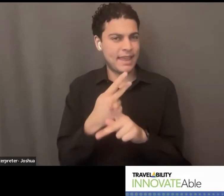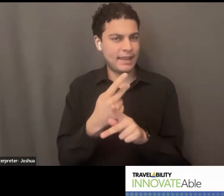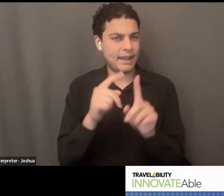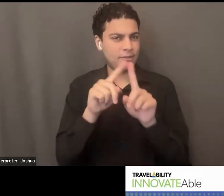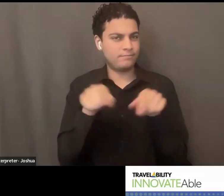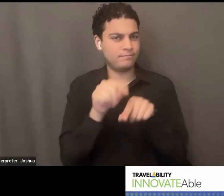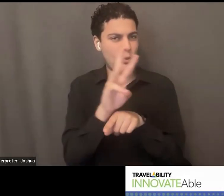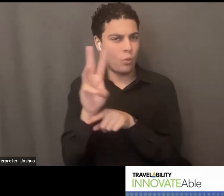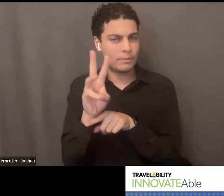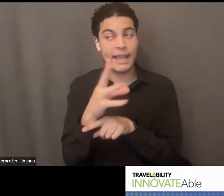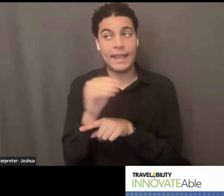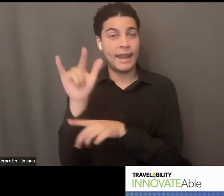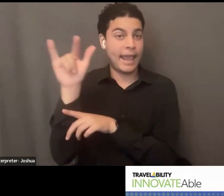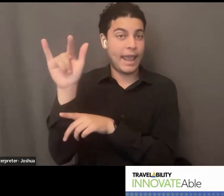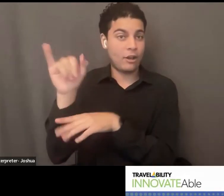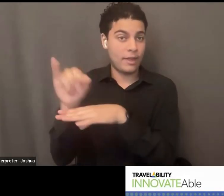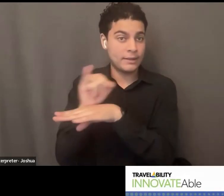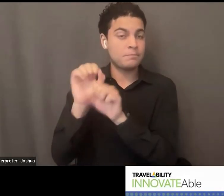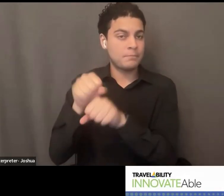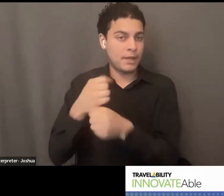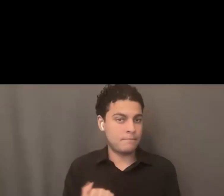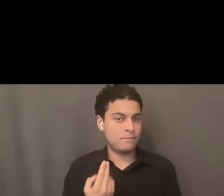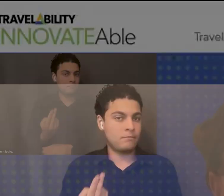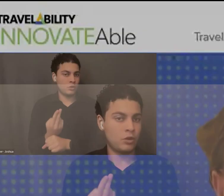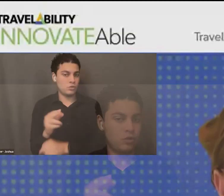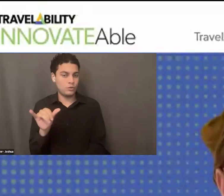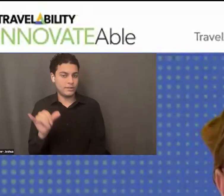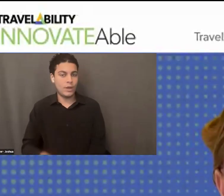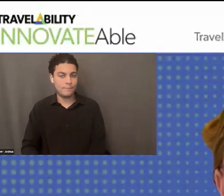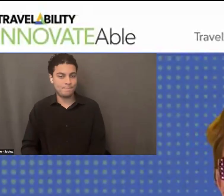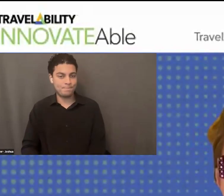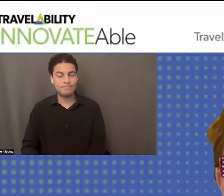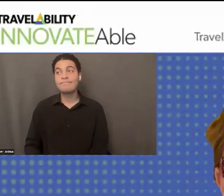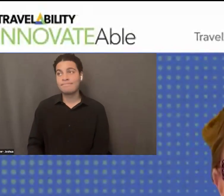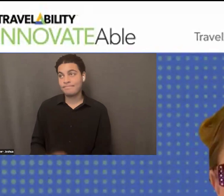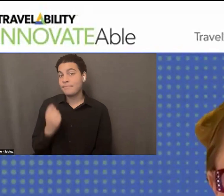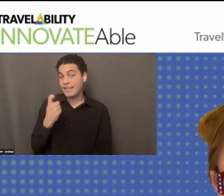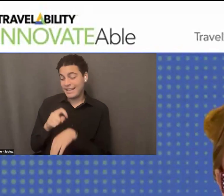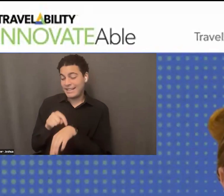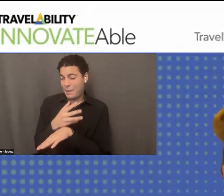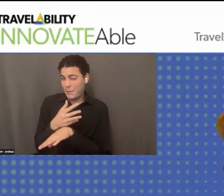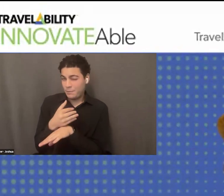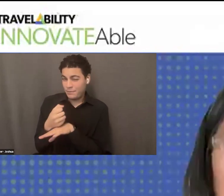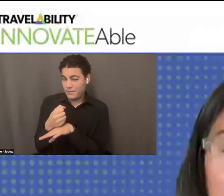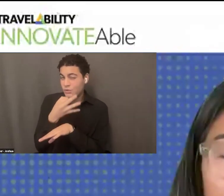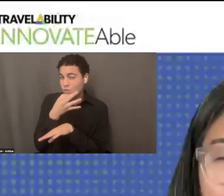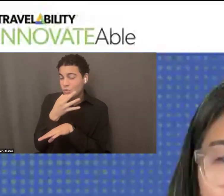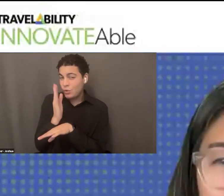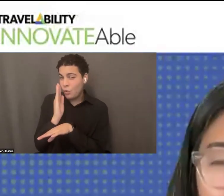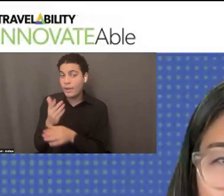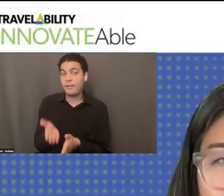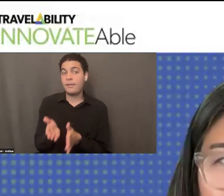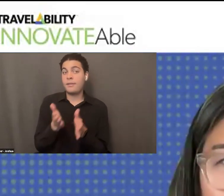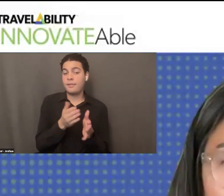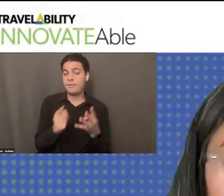industry. Great. Thank you. Yes, sir. We have just a little time left, so let's move on to Christine. Thank you.